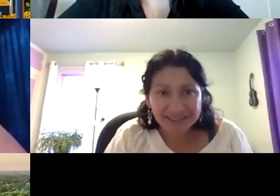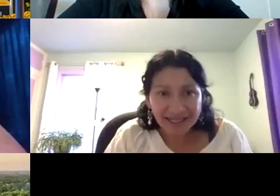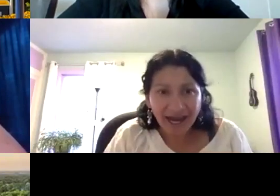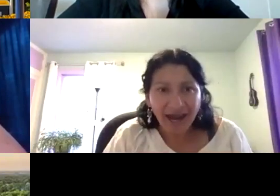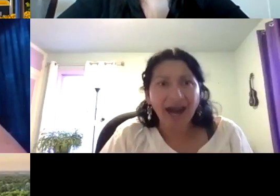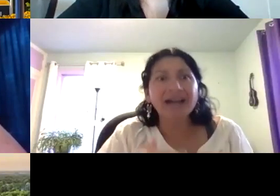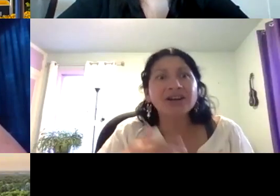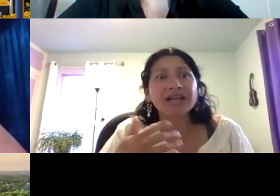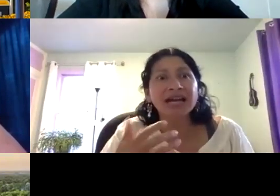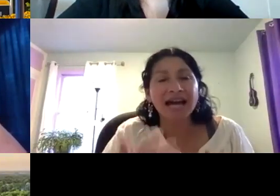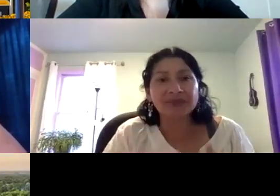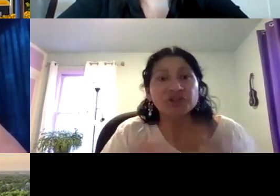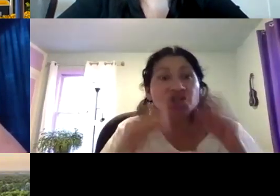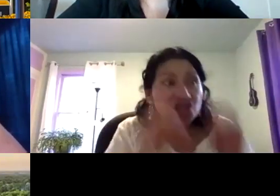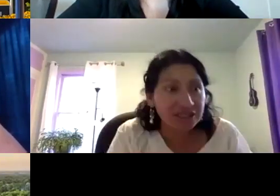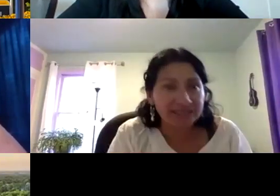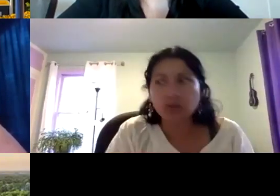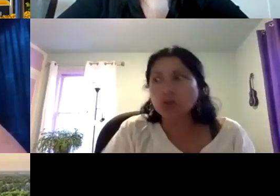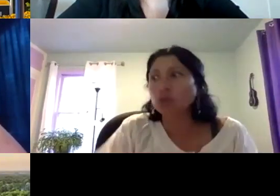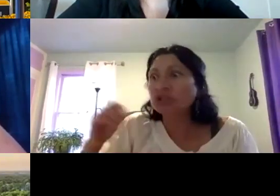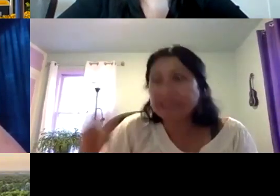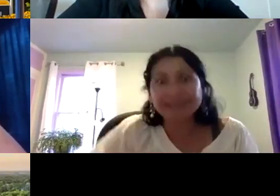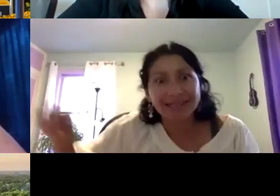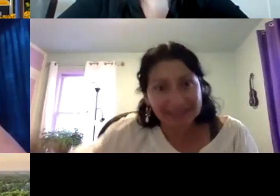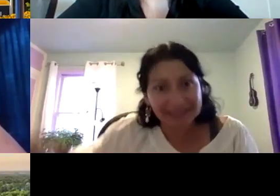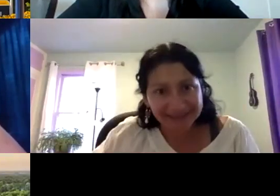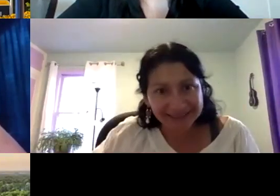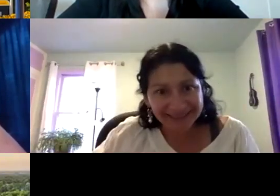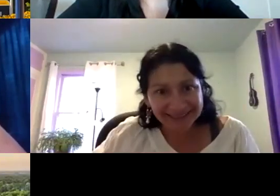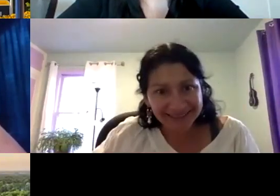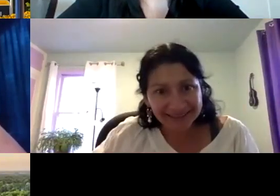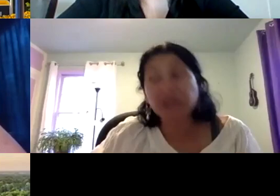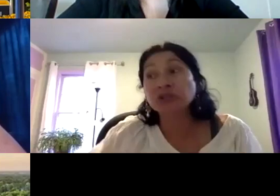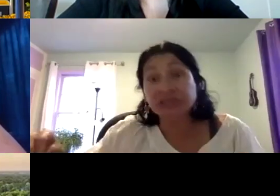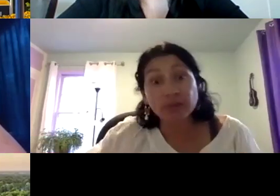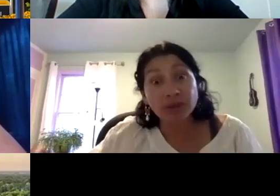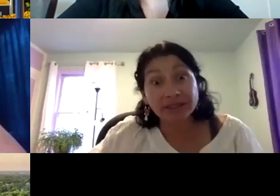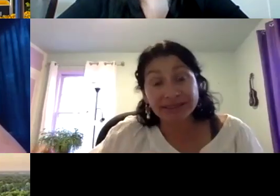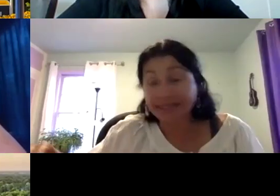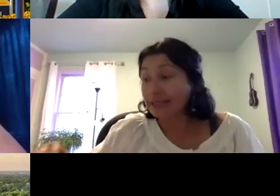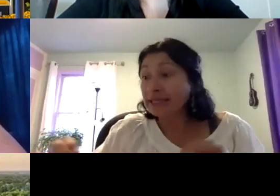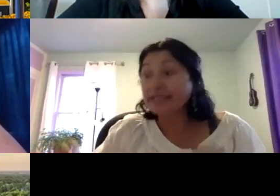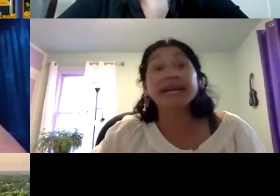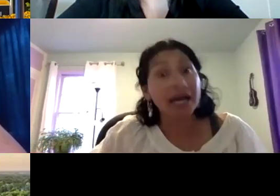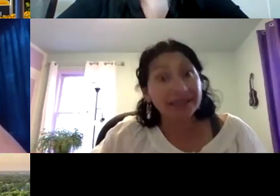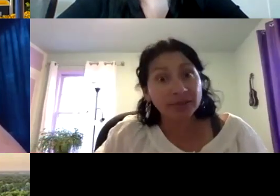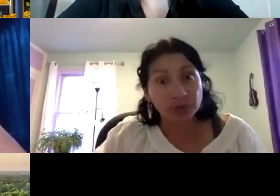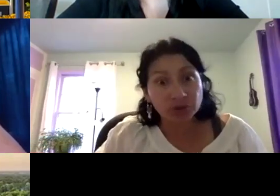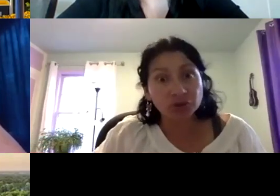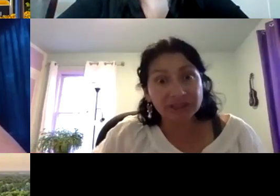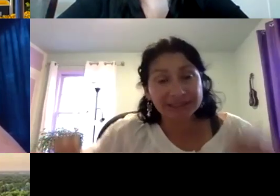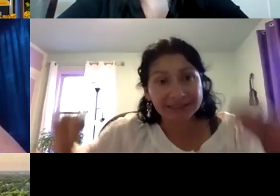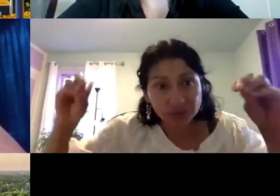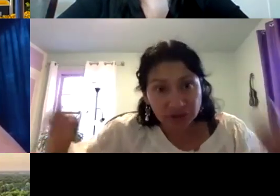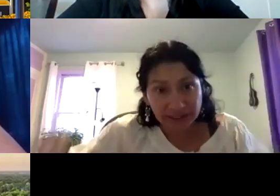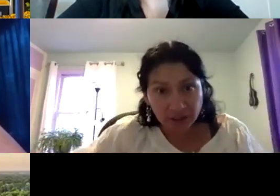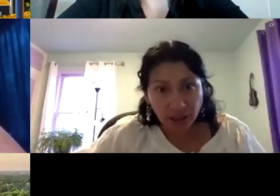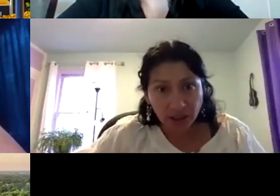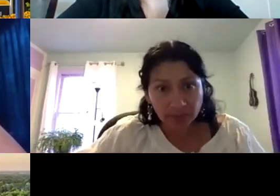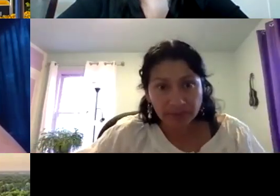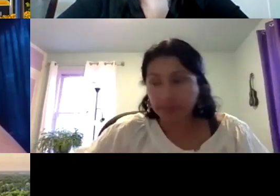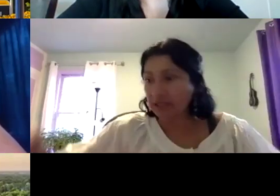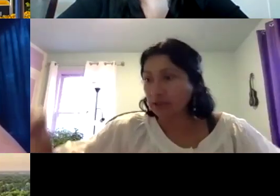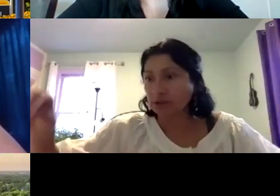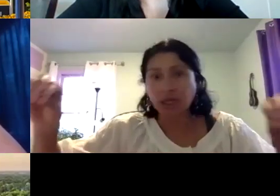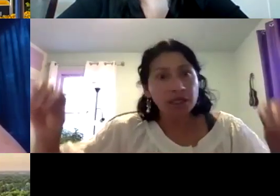Children are gonna have children who did learn because they got the opportunity to stay